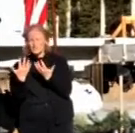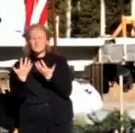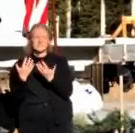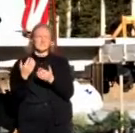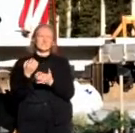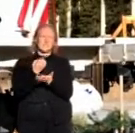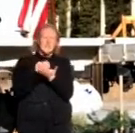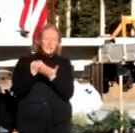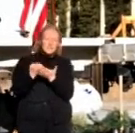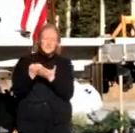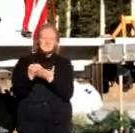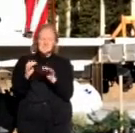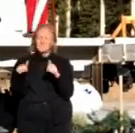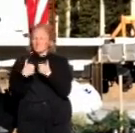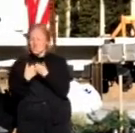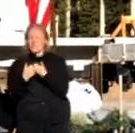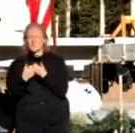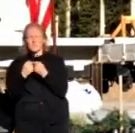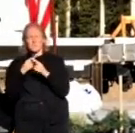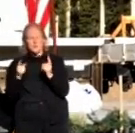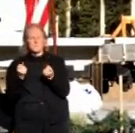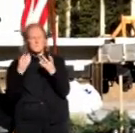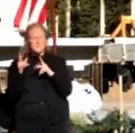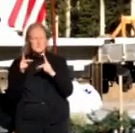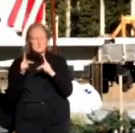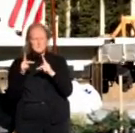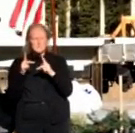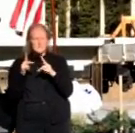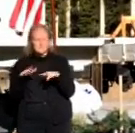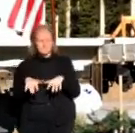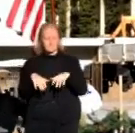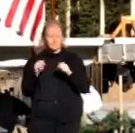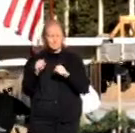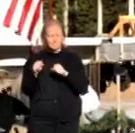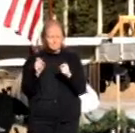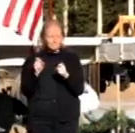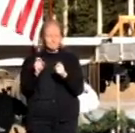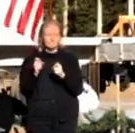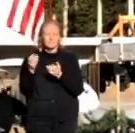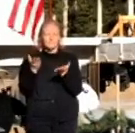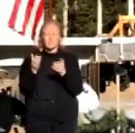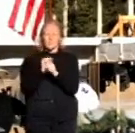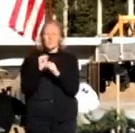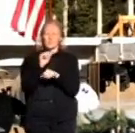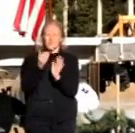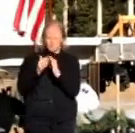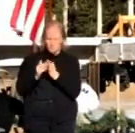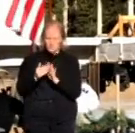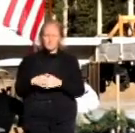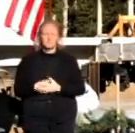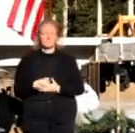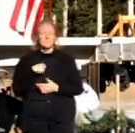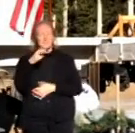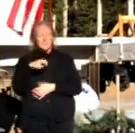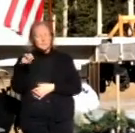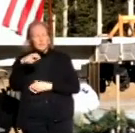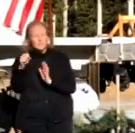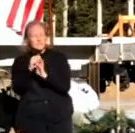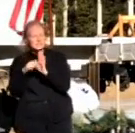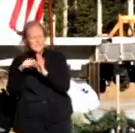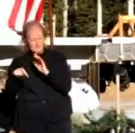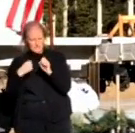all. But through these challenges, many have stepped up and come together to serve their communities. As I traveled the state this year, I heard